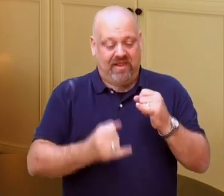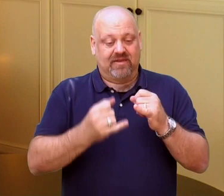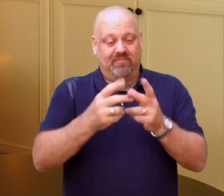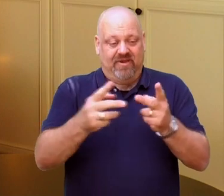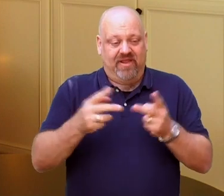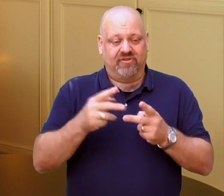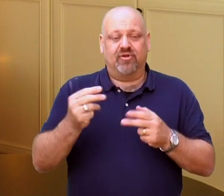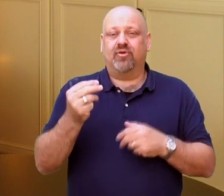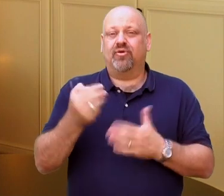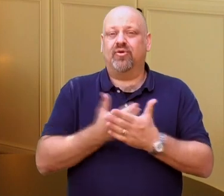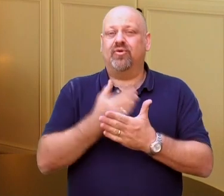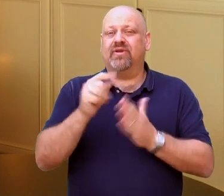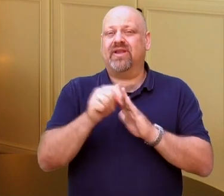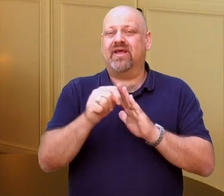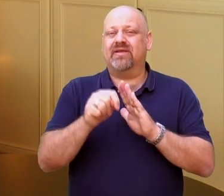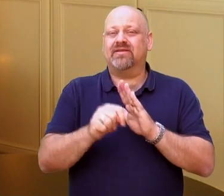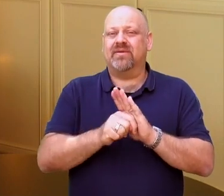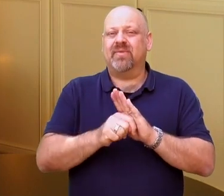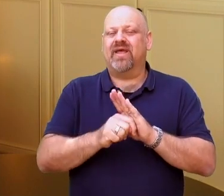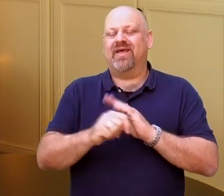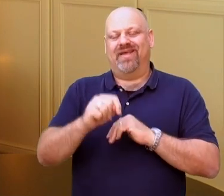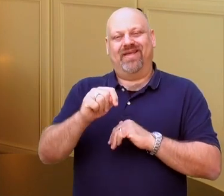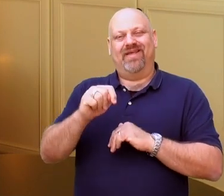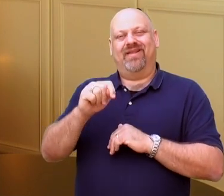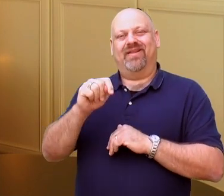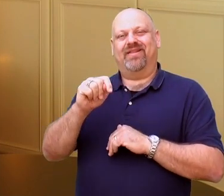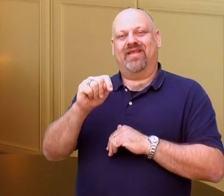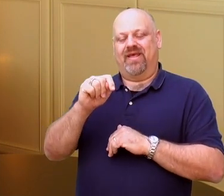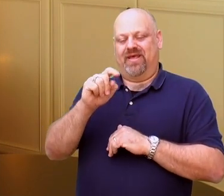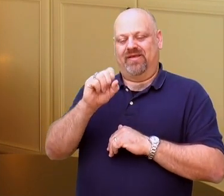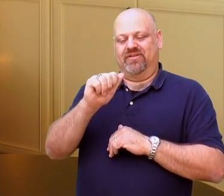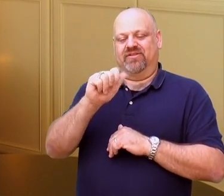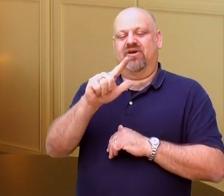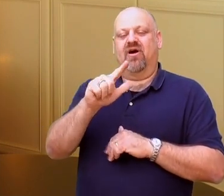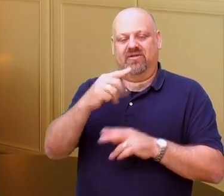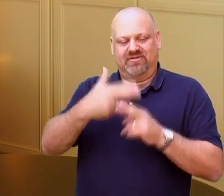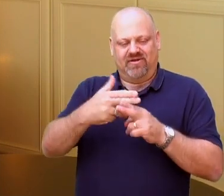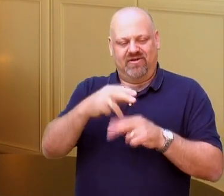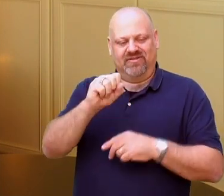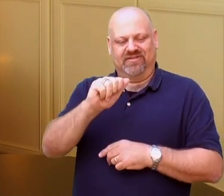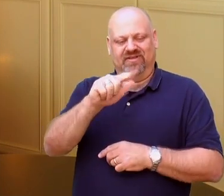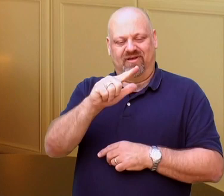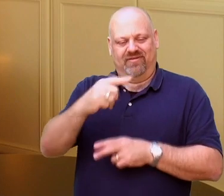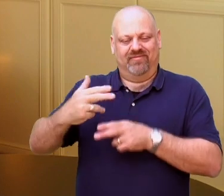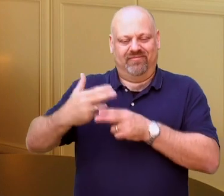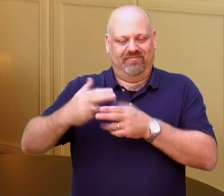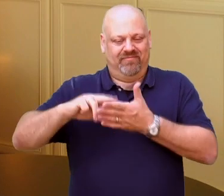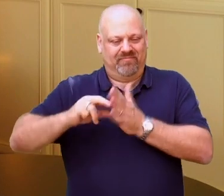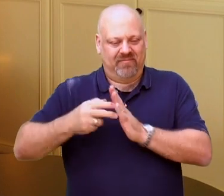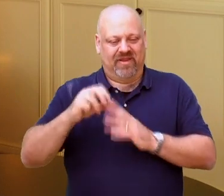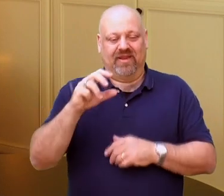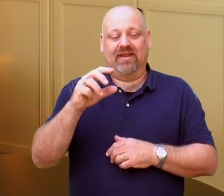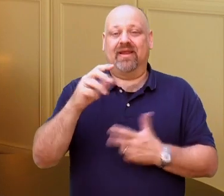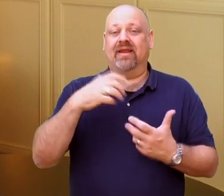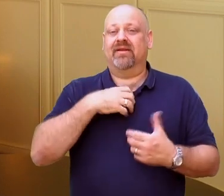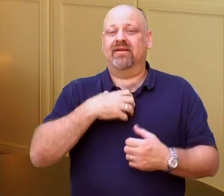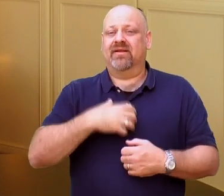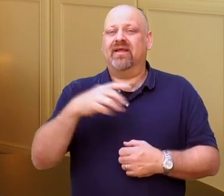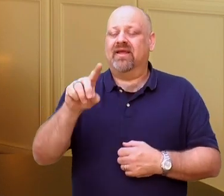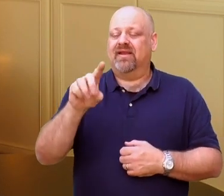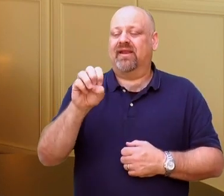is called by the name Saul, which means desired. At that point, he began to be